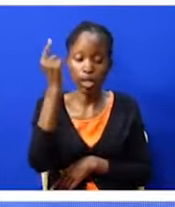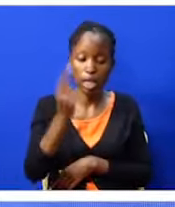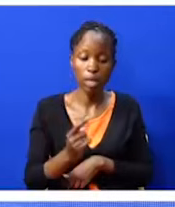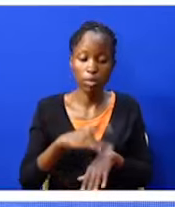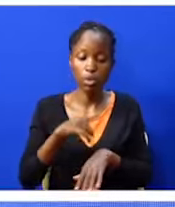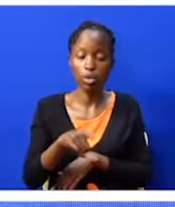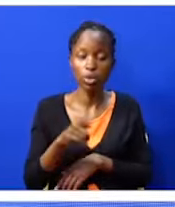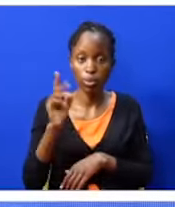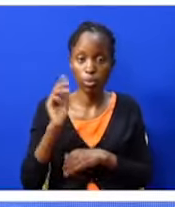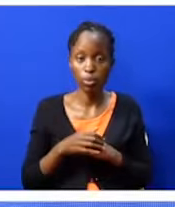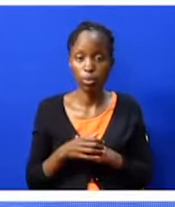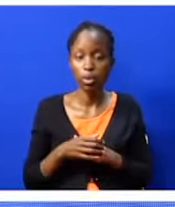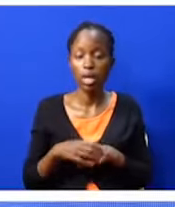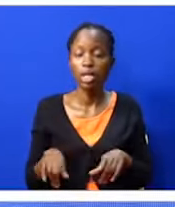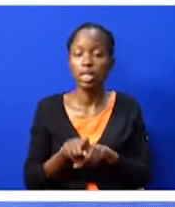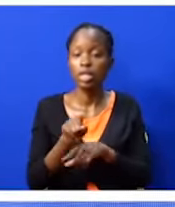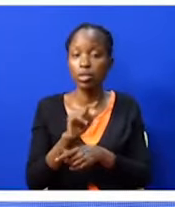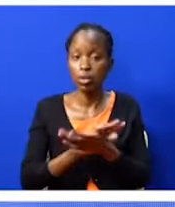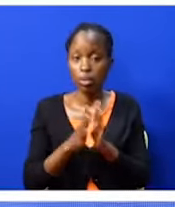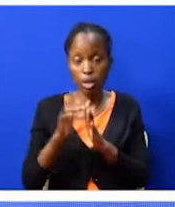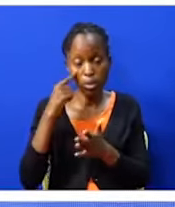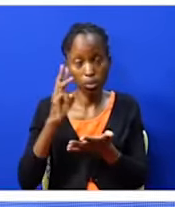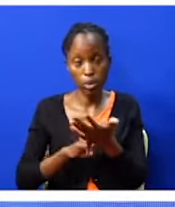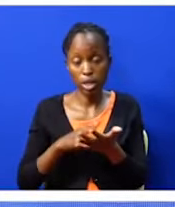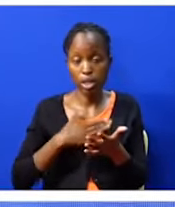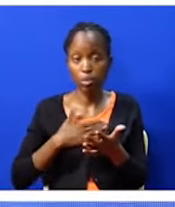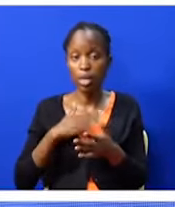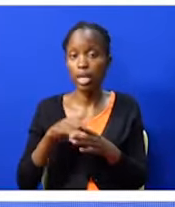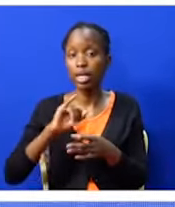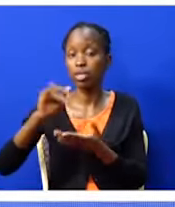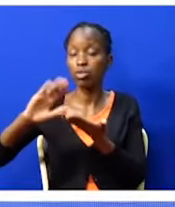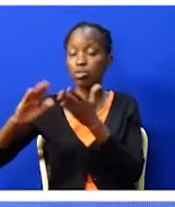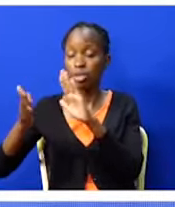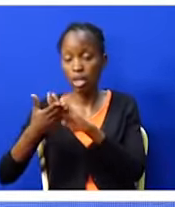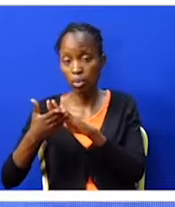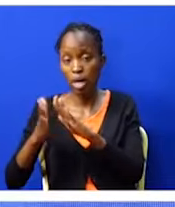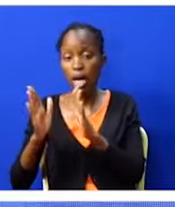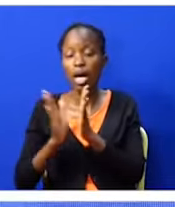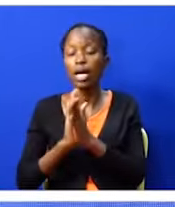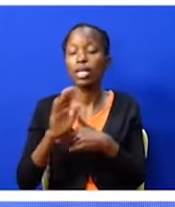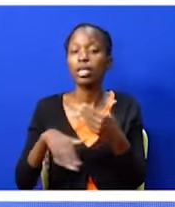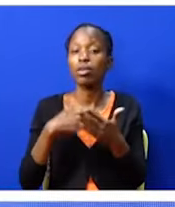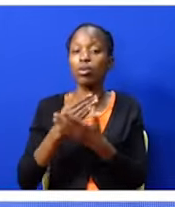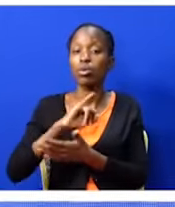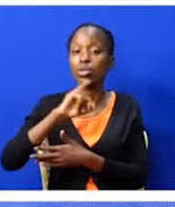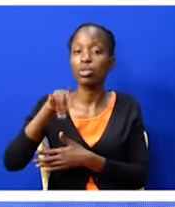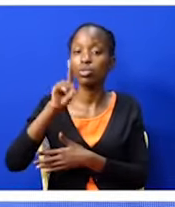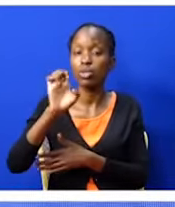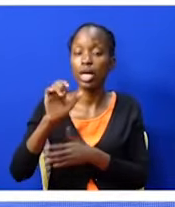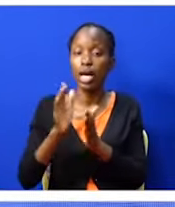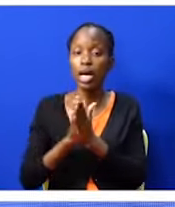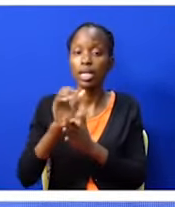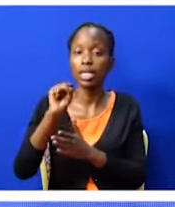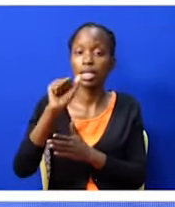comes on you, and you'll be my witnesses in Jerusalem and in all Judea and